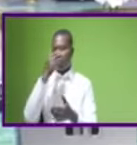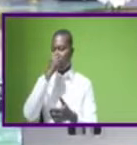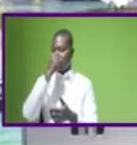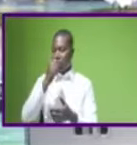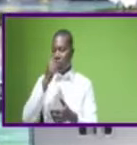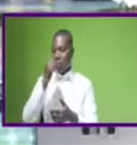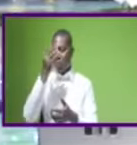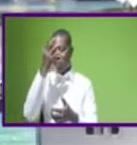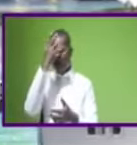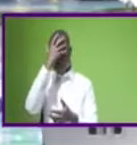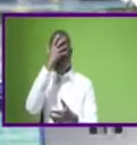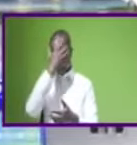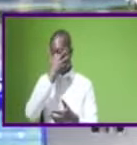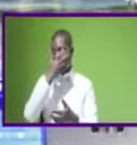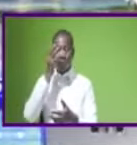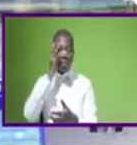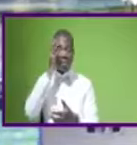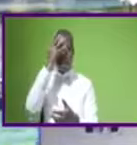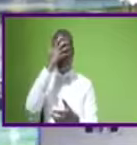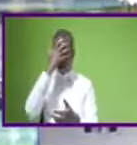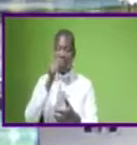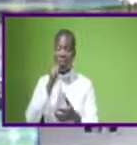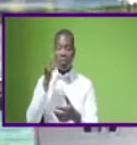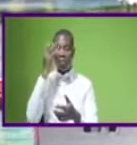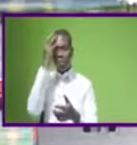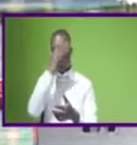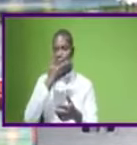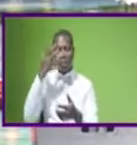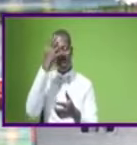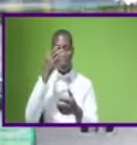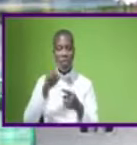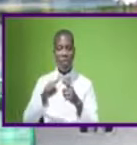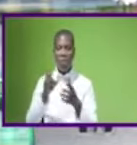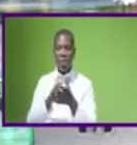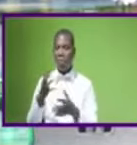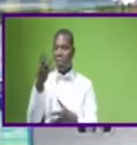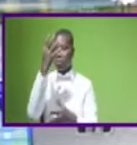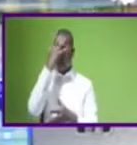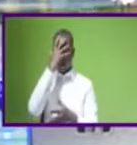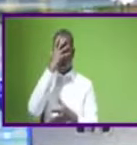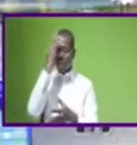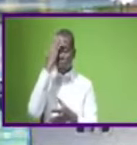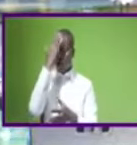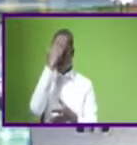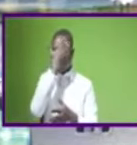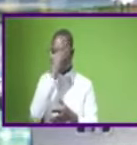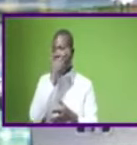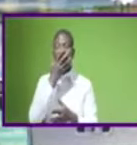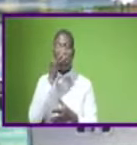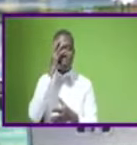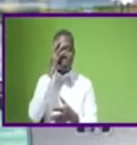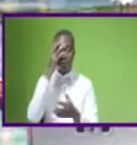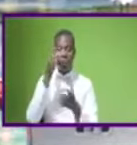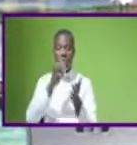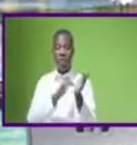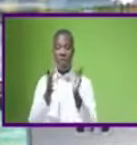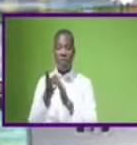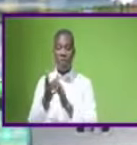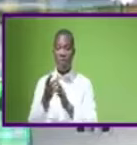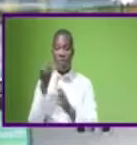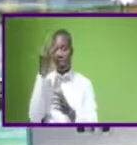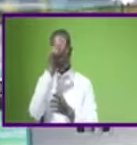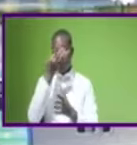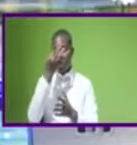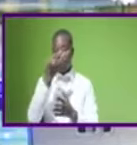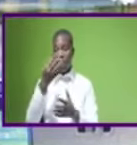Veronica, nimu preprentino, wan pepa, or the tunanim no boboso, and an animu tuka musa tie